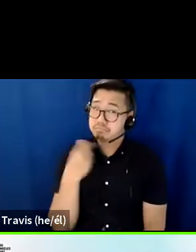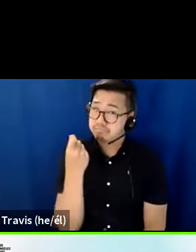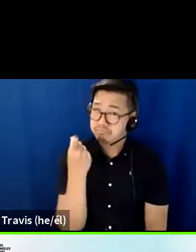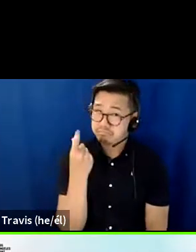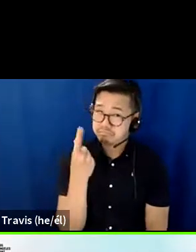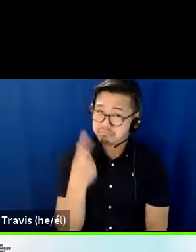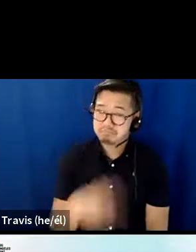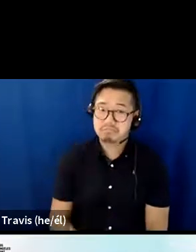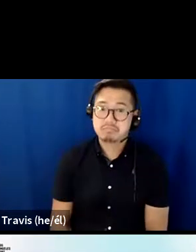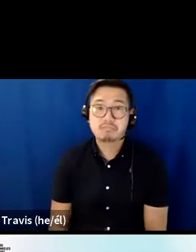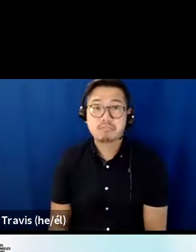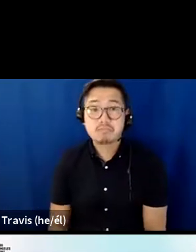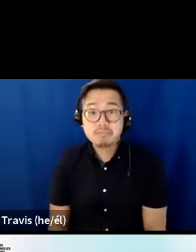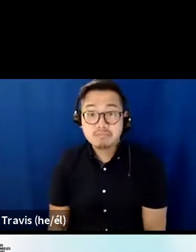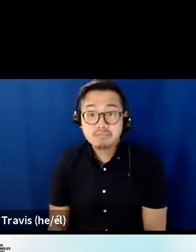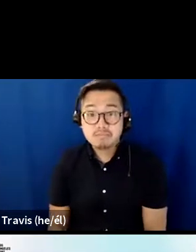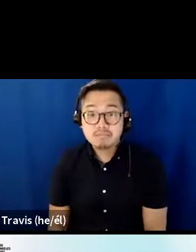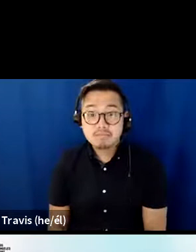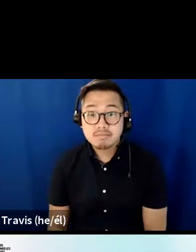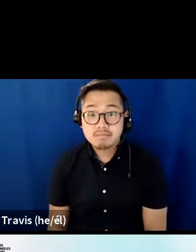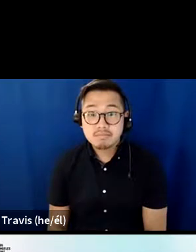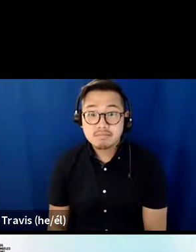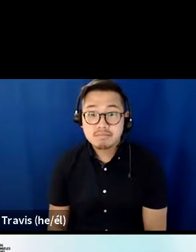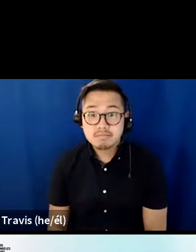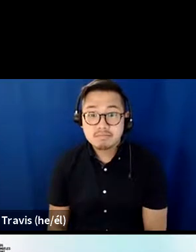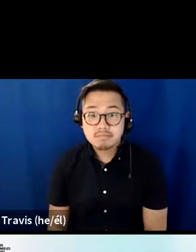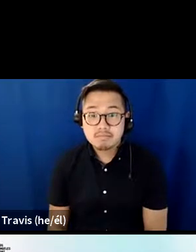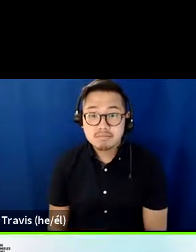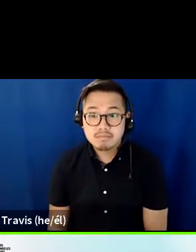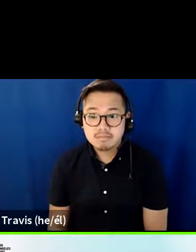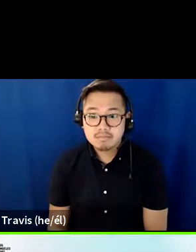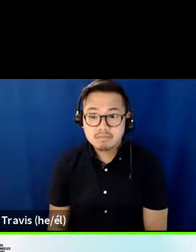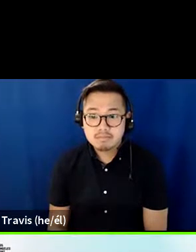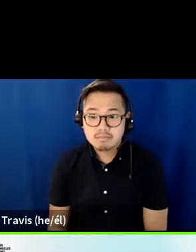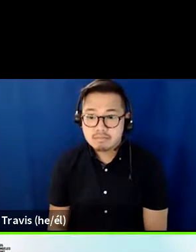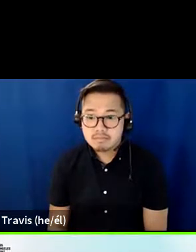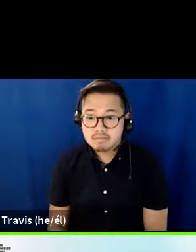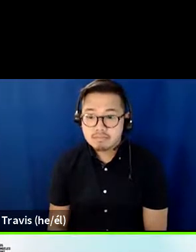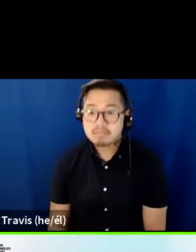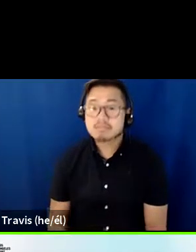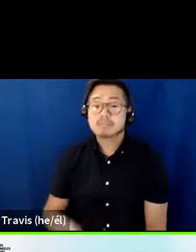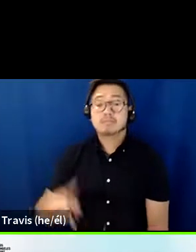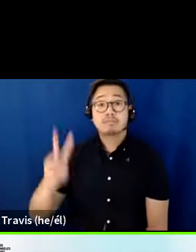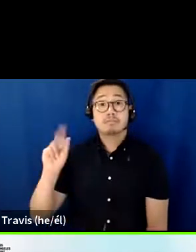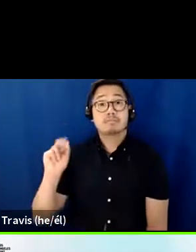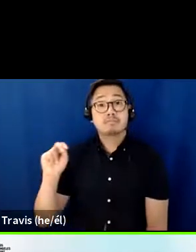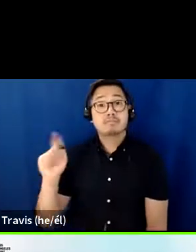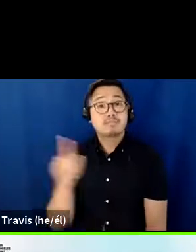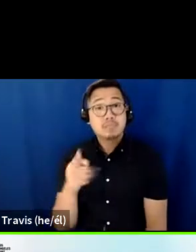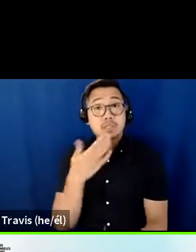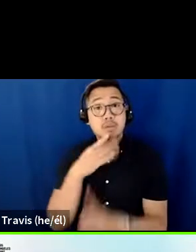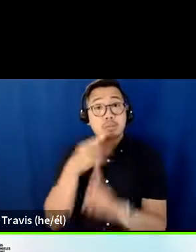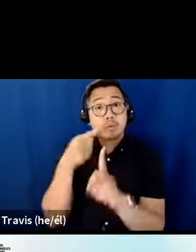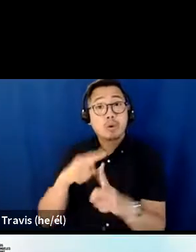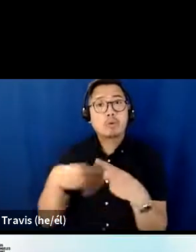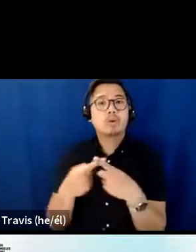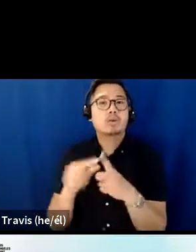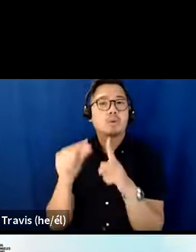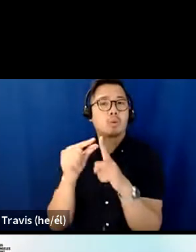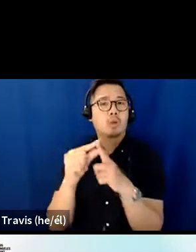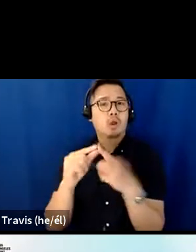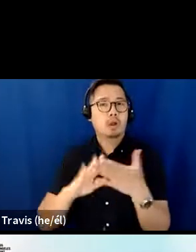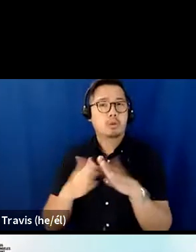I hear it. Well, Savannah, can I add into you? You're not muting, just jump in there. What you so, got? You know, Savannah, you made a good point here, and it said community and wanting